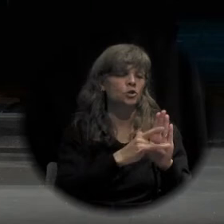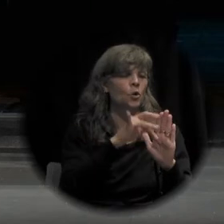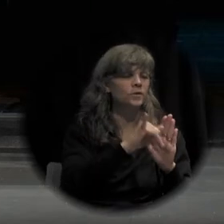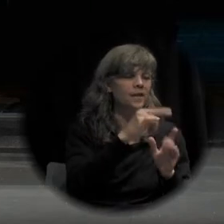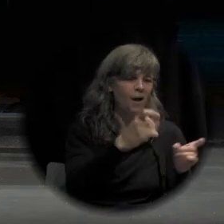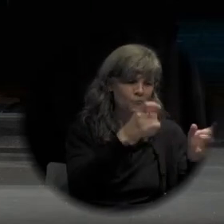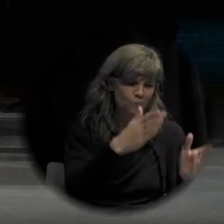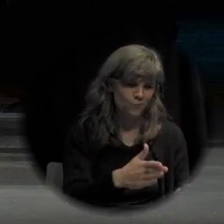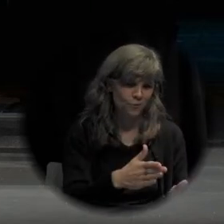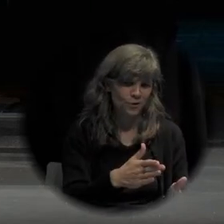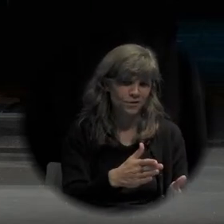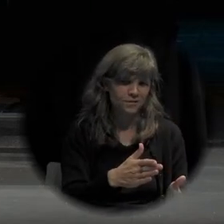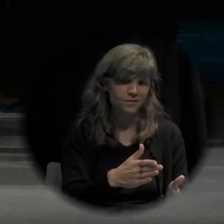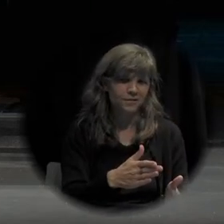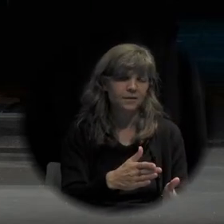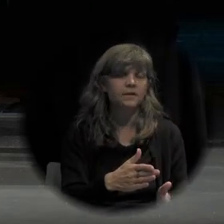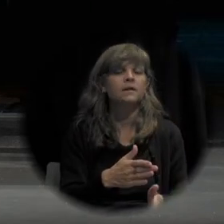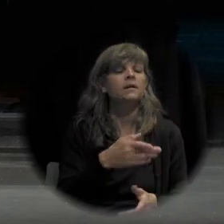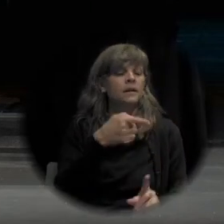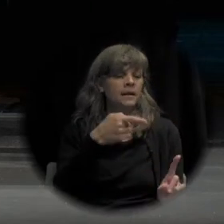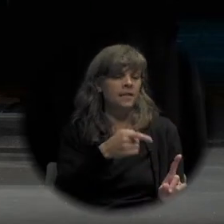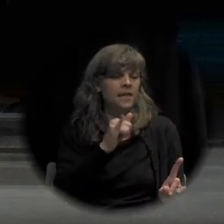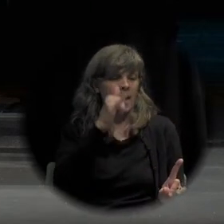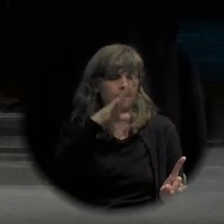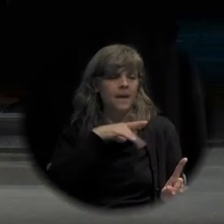the one who has God's authority.